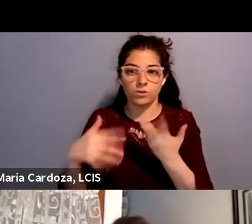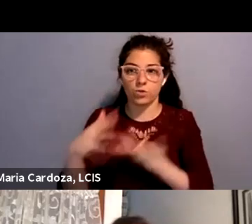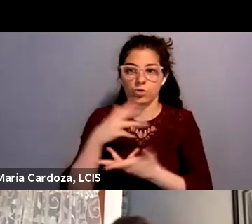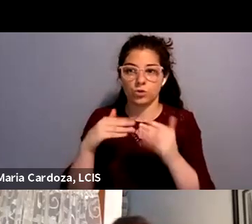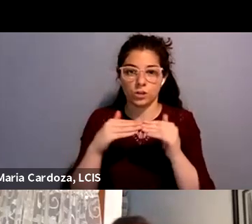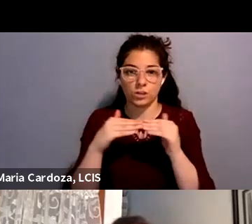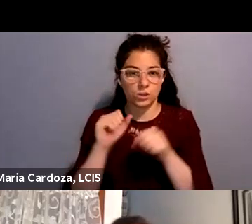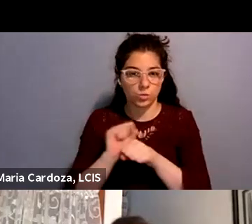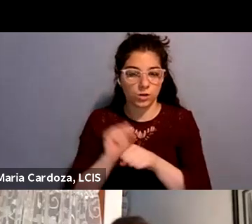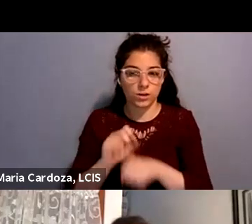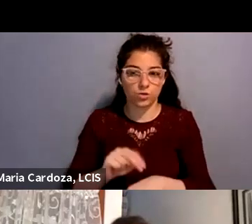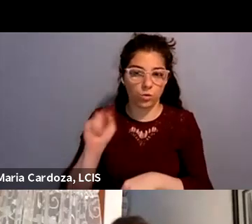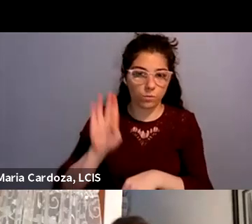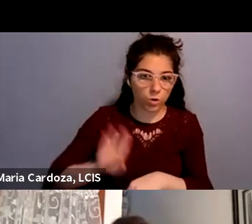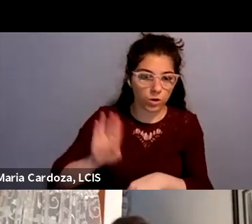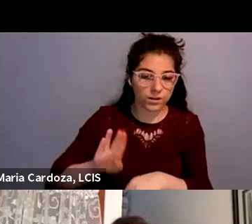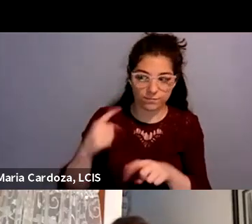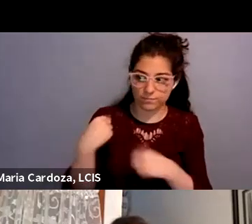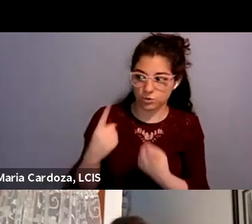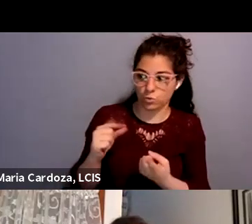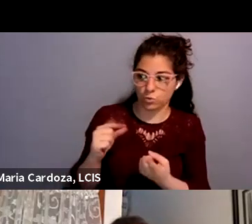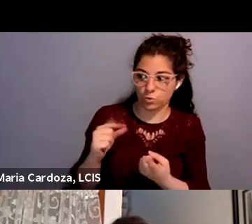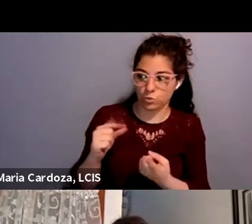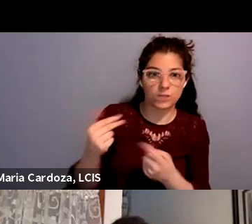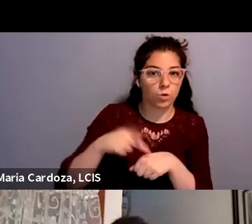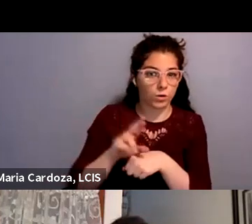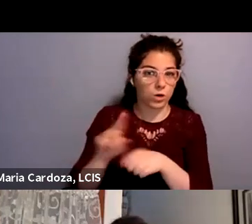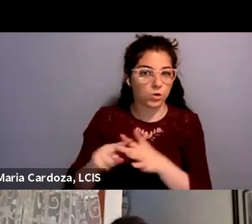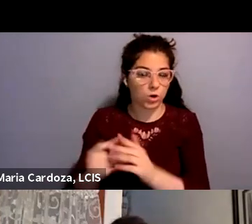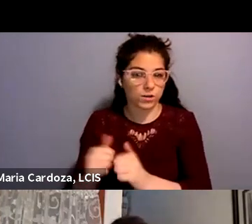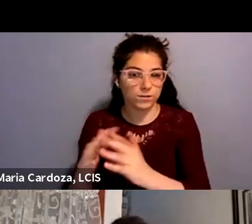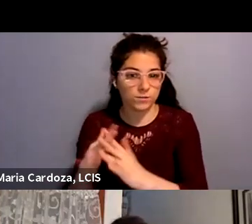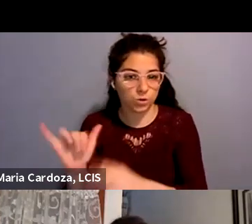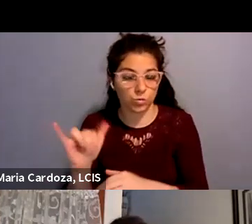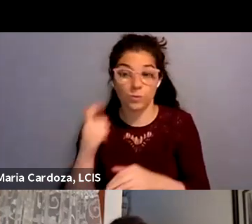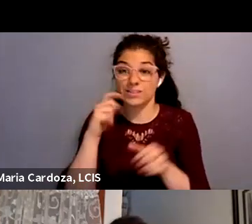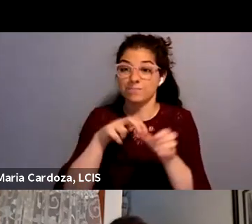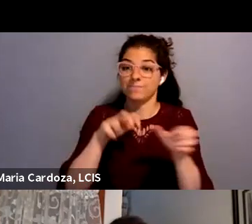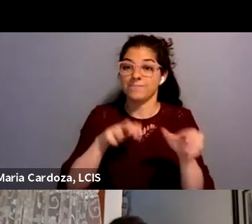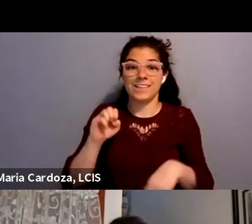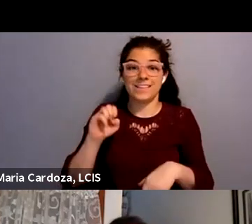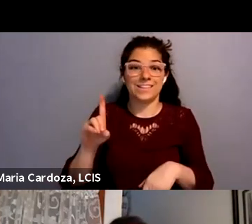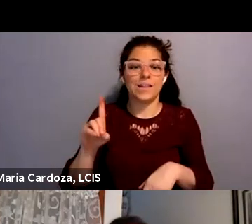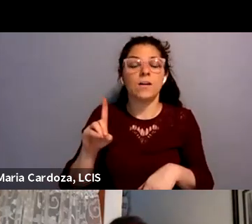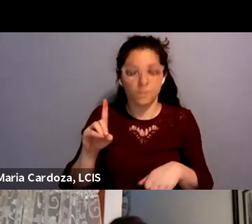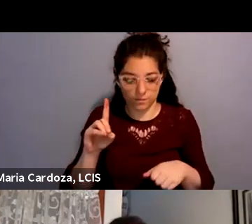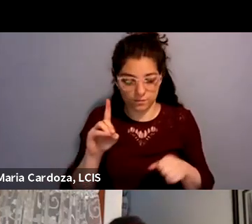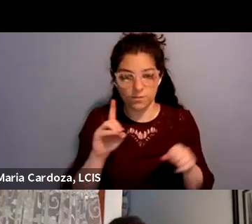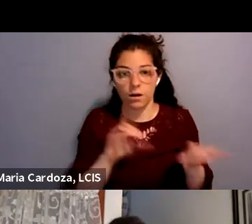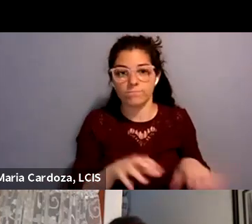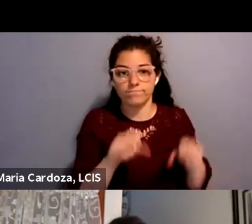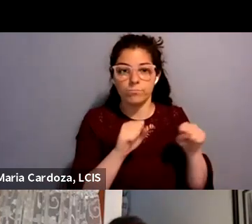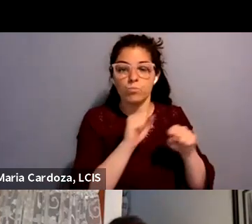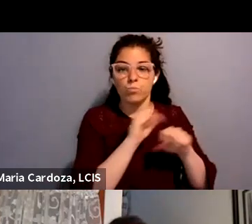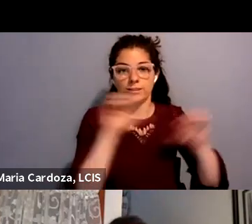North Brooklyn and since 2013 in Puerto Rico. Most recently, she stepped down as executive director to assume the role of president of El